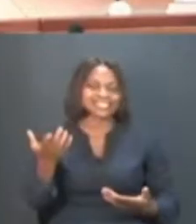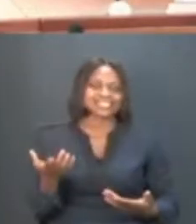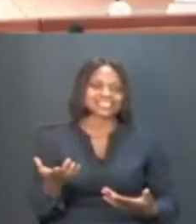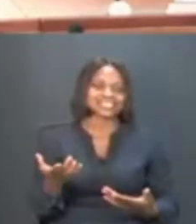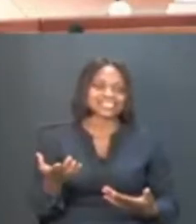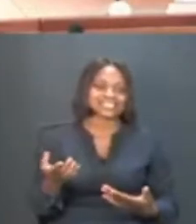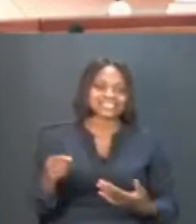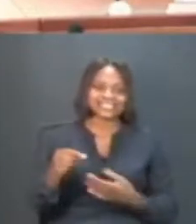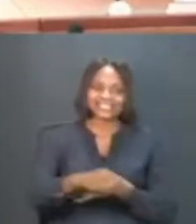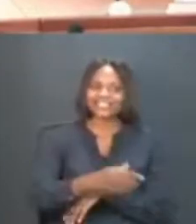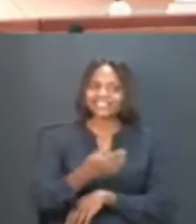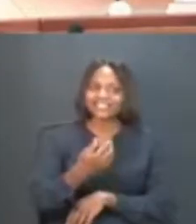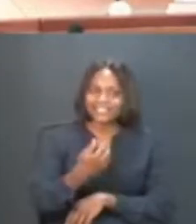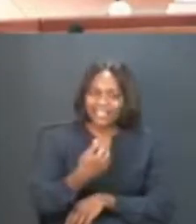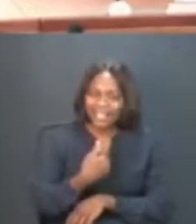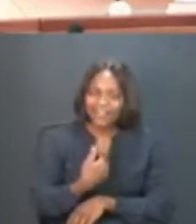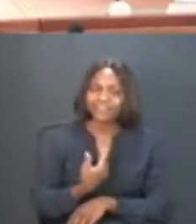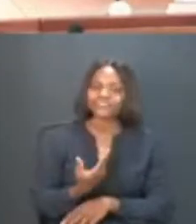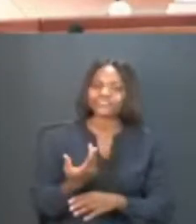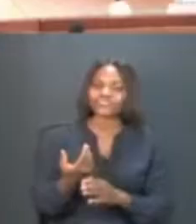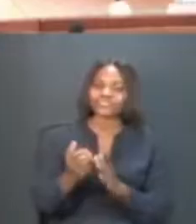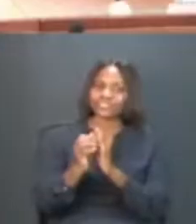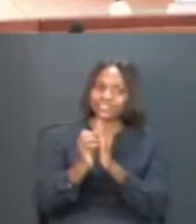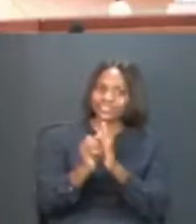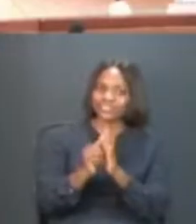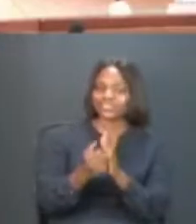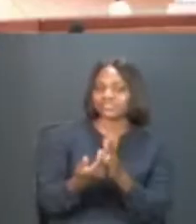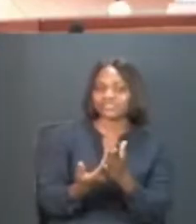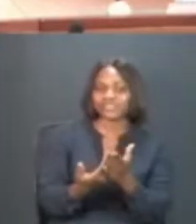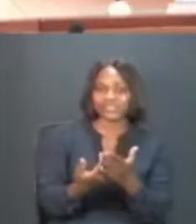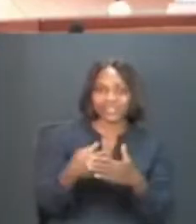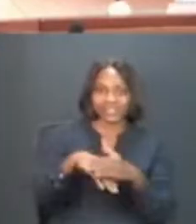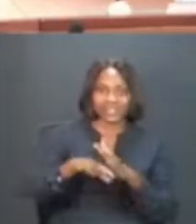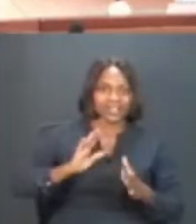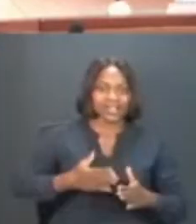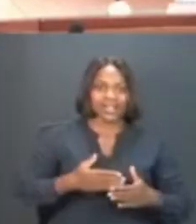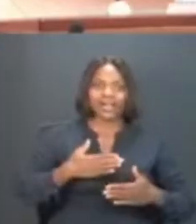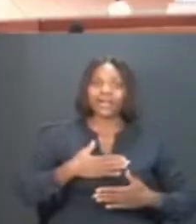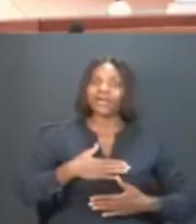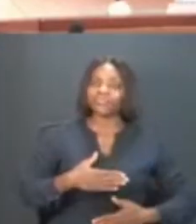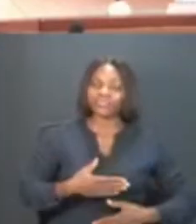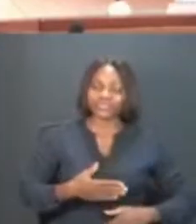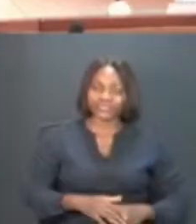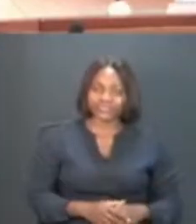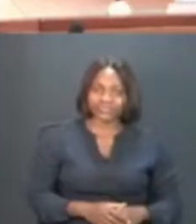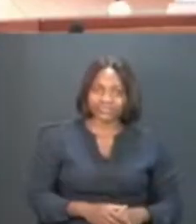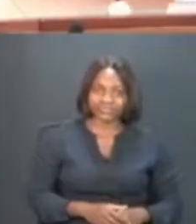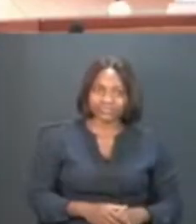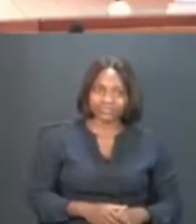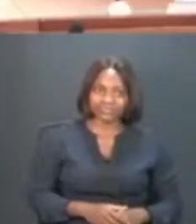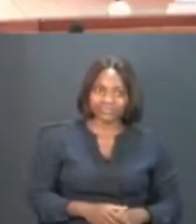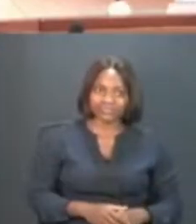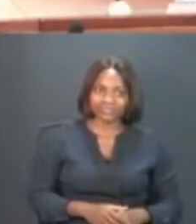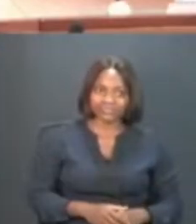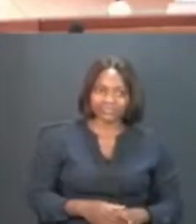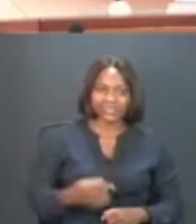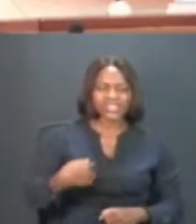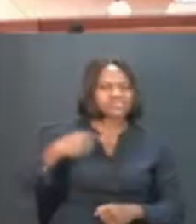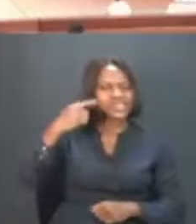proliferation of cancer in our system. I think we need to take a step